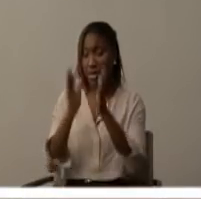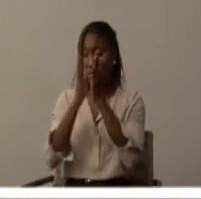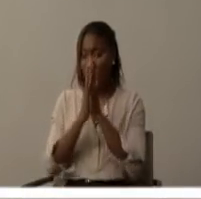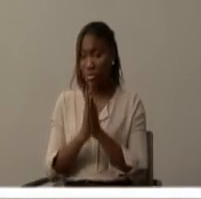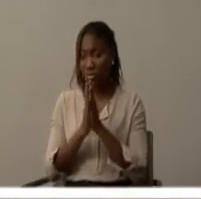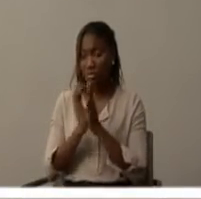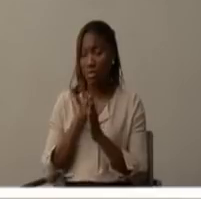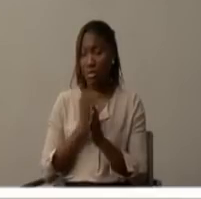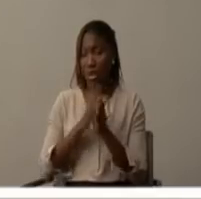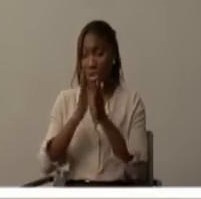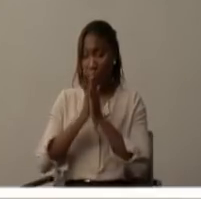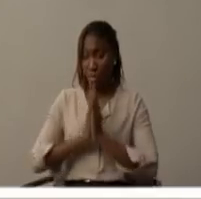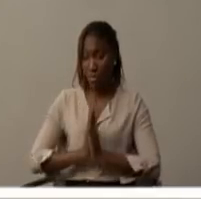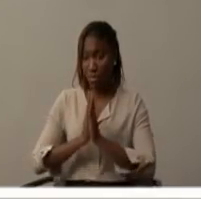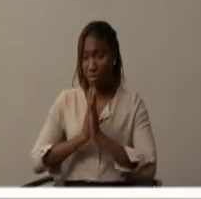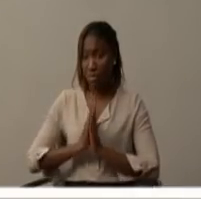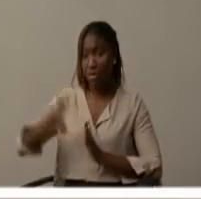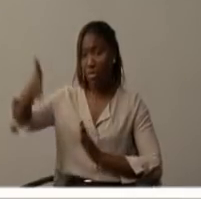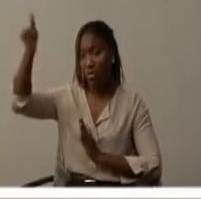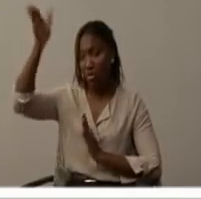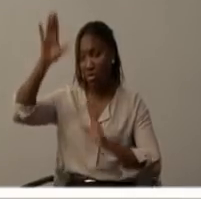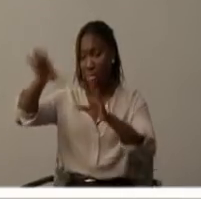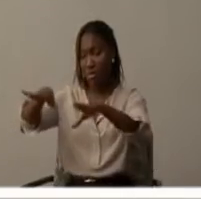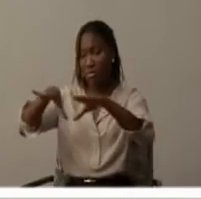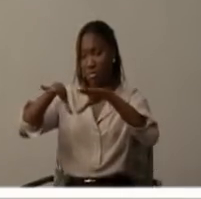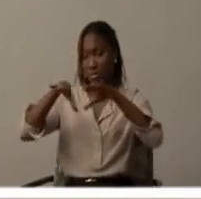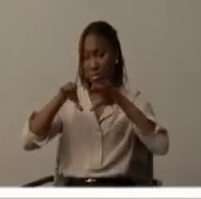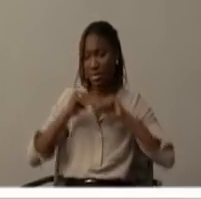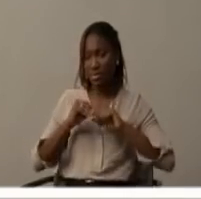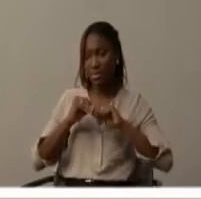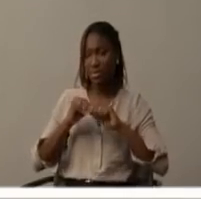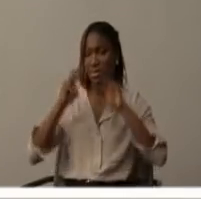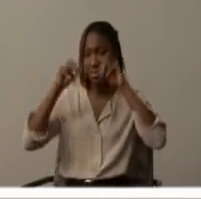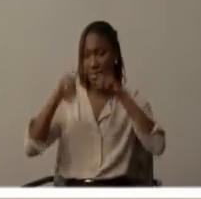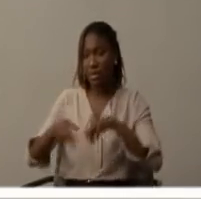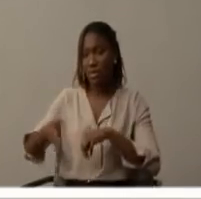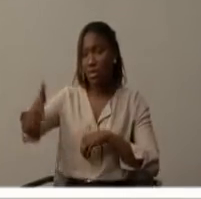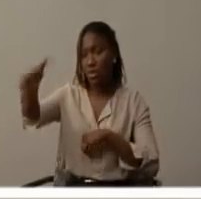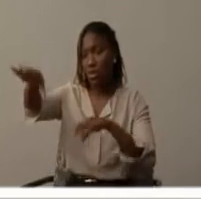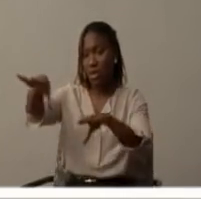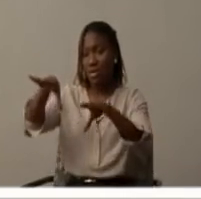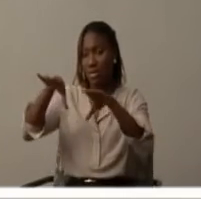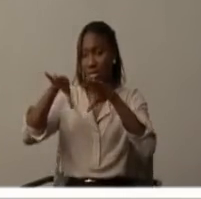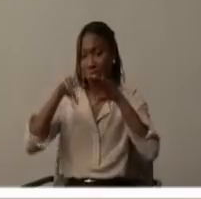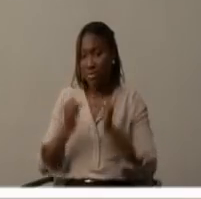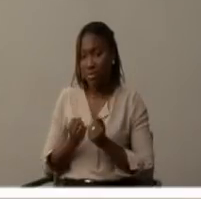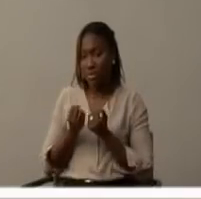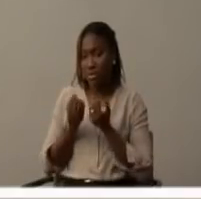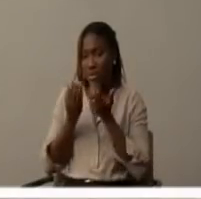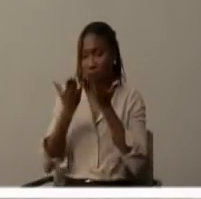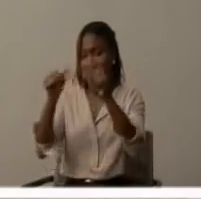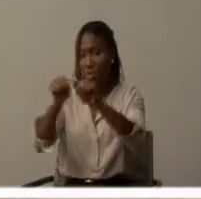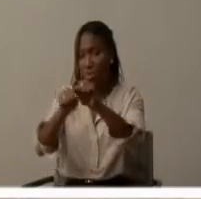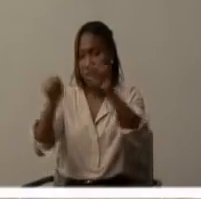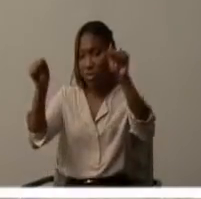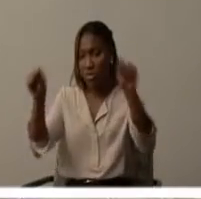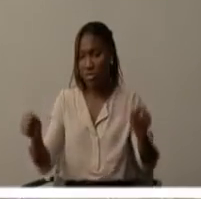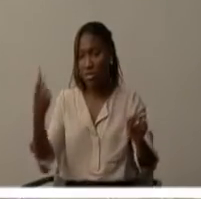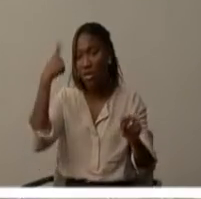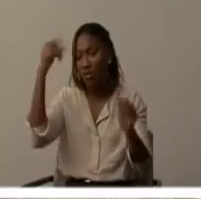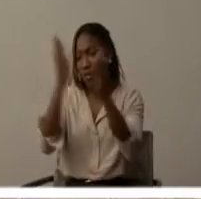Sacrifice and mine may be pleasing and acceptable to God the Almighty Father. May the Lord accept the sacrifice at your hands for the praise